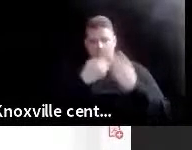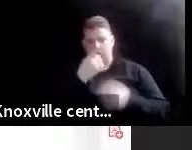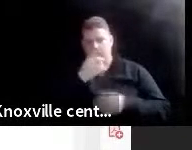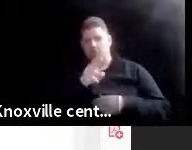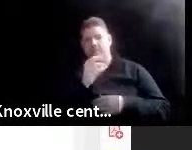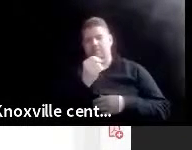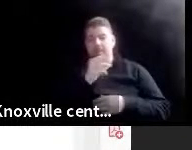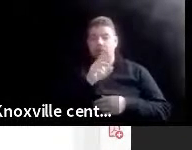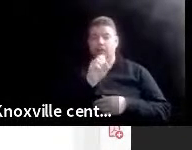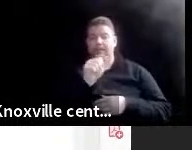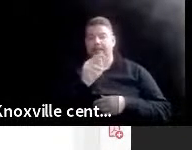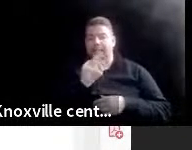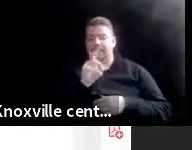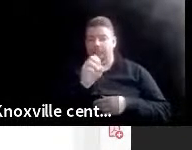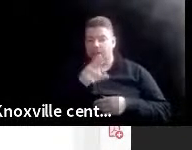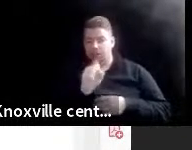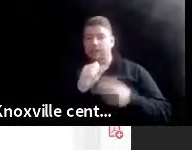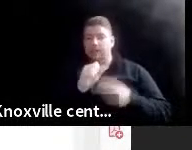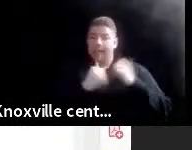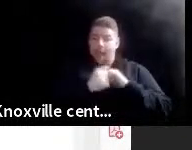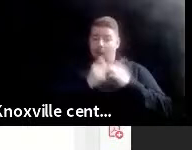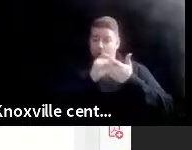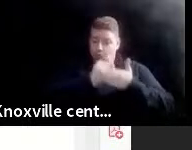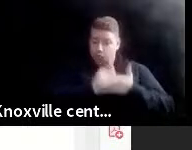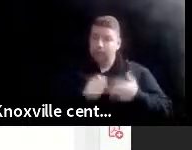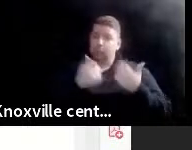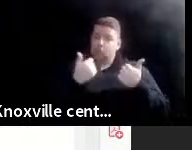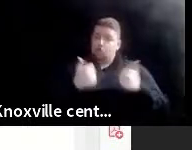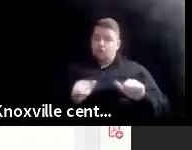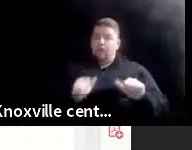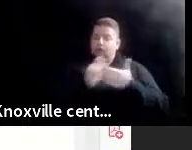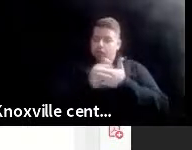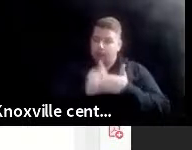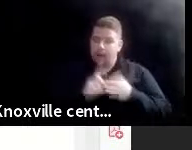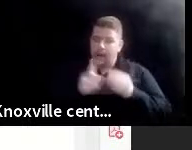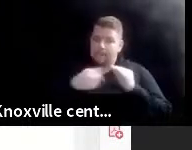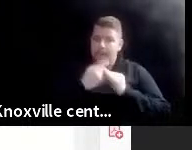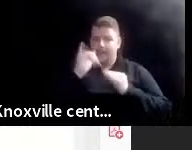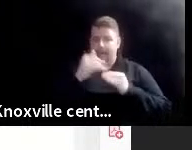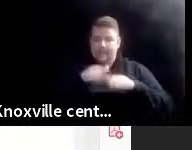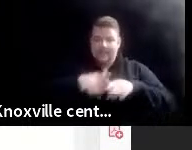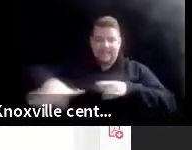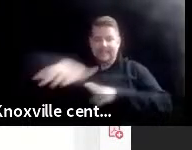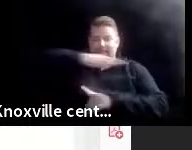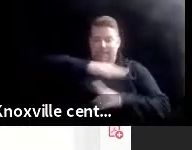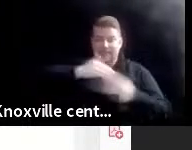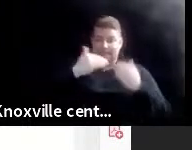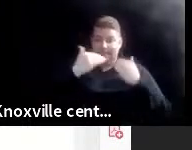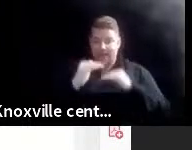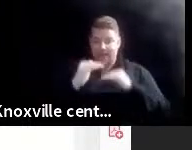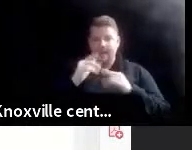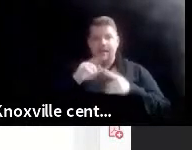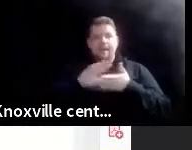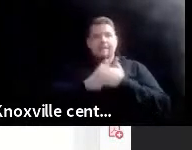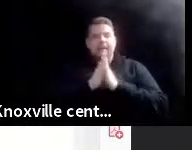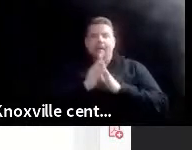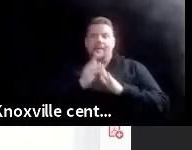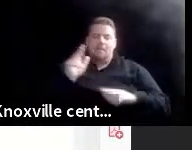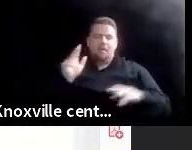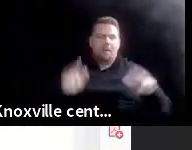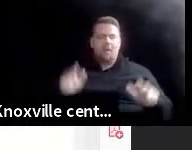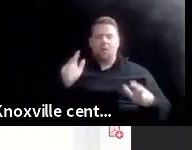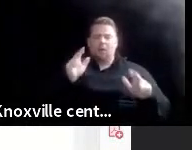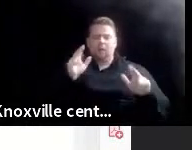Sanders, the way it was written and trying to write something without the space limitations, it became very awkward to try to figure